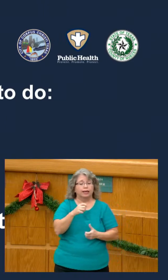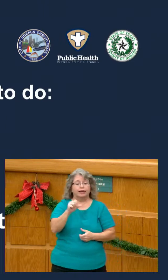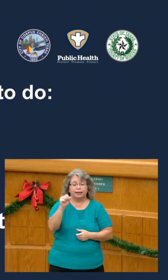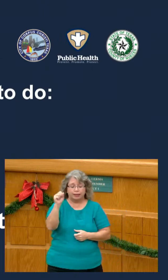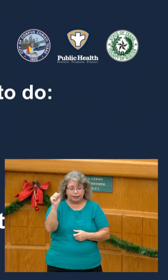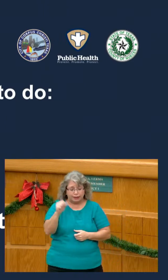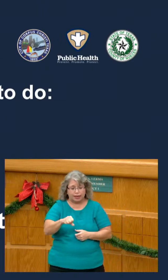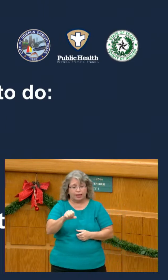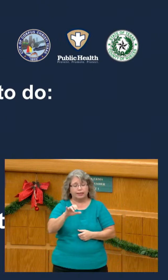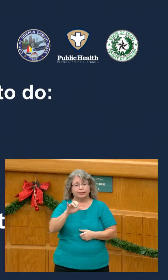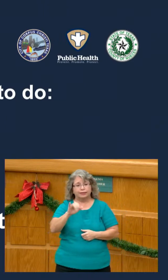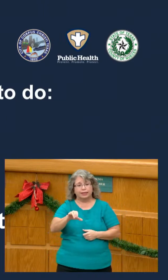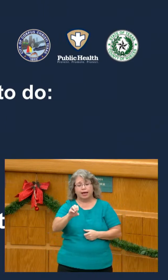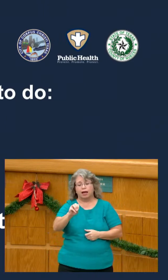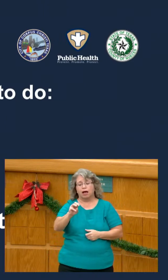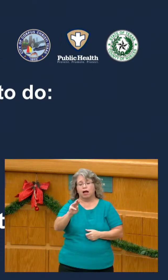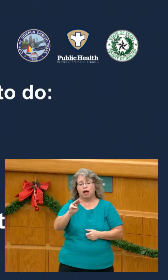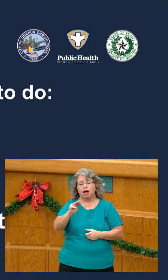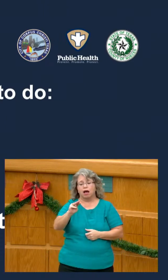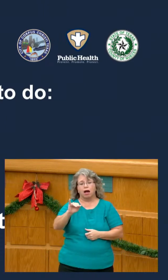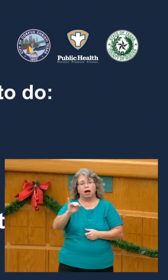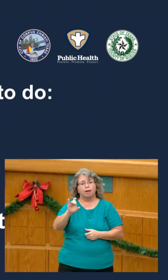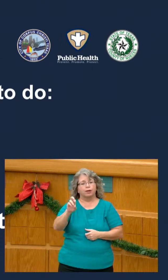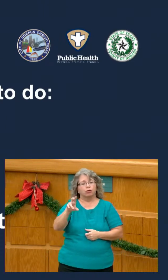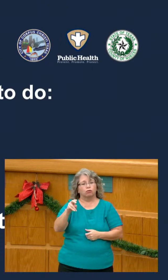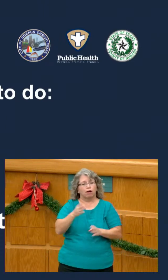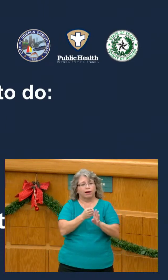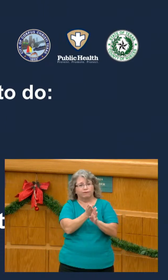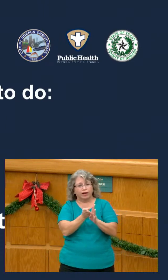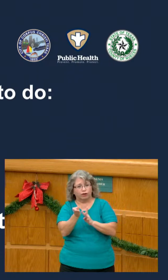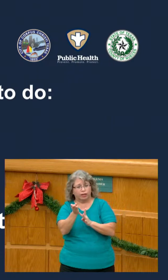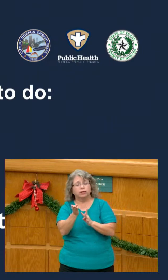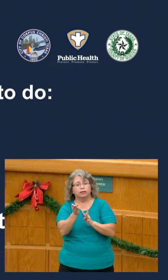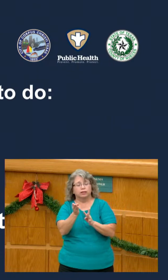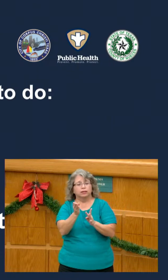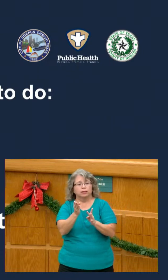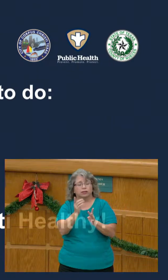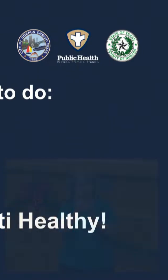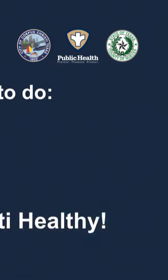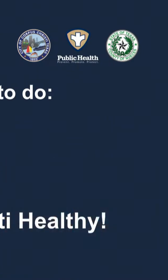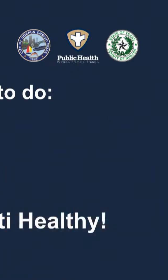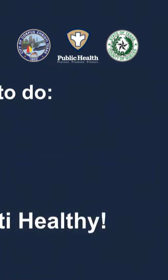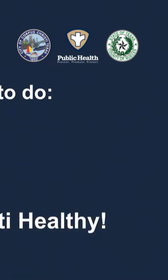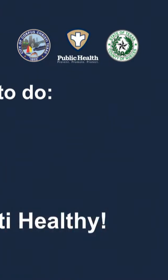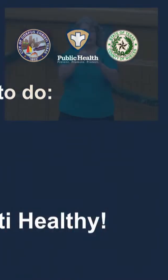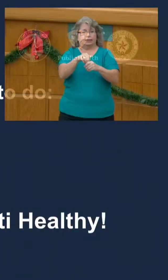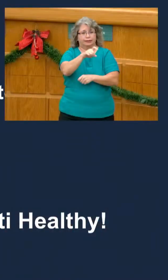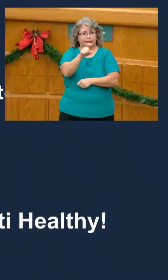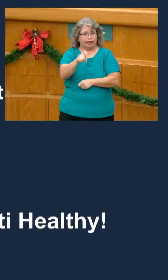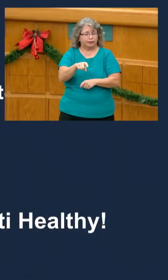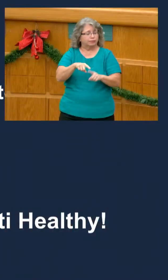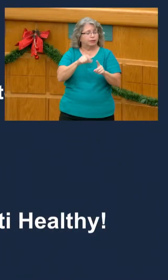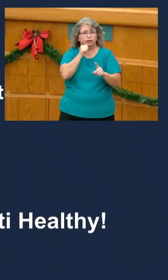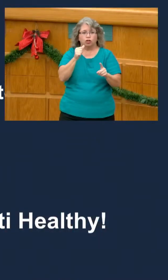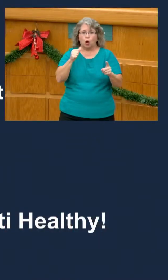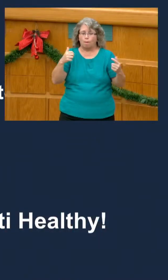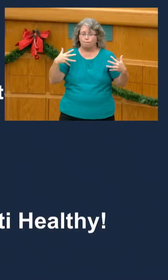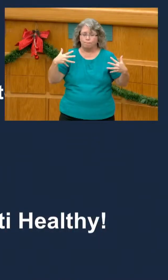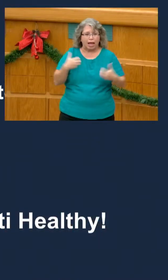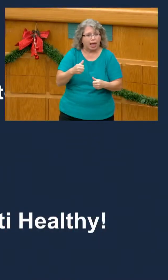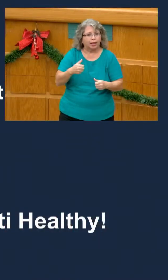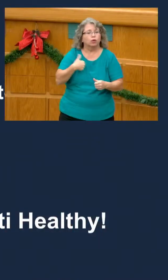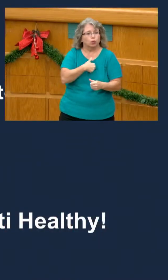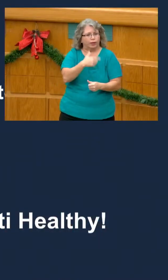mentioned earlier, but this is not a reason to panic. We know what works, and we know what to do. So get fully